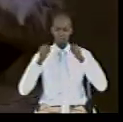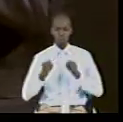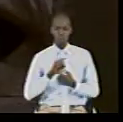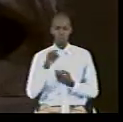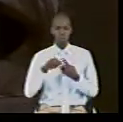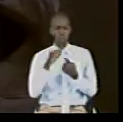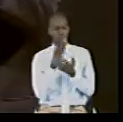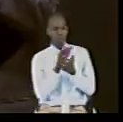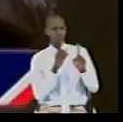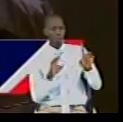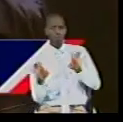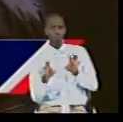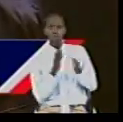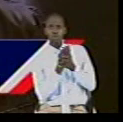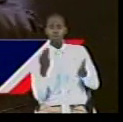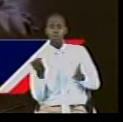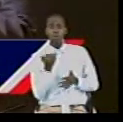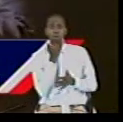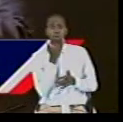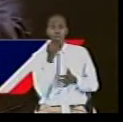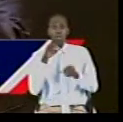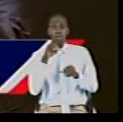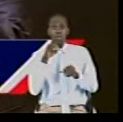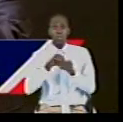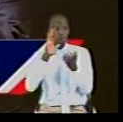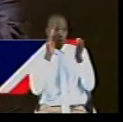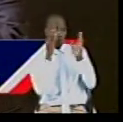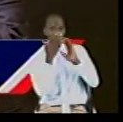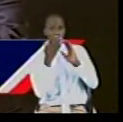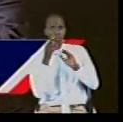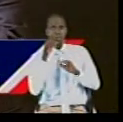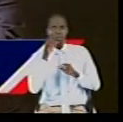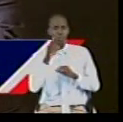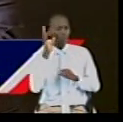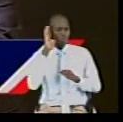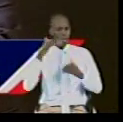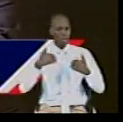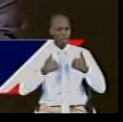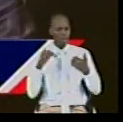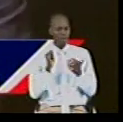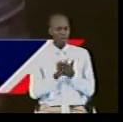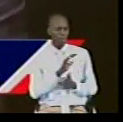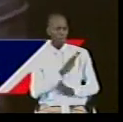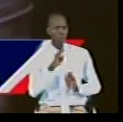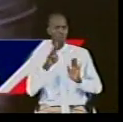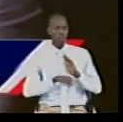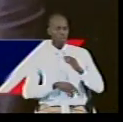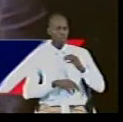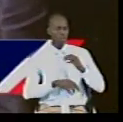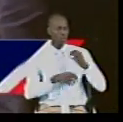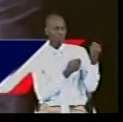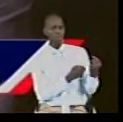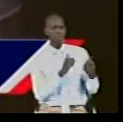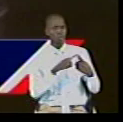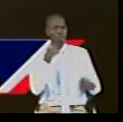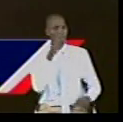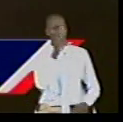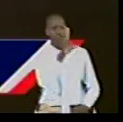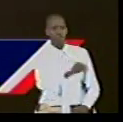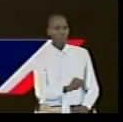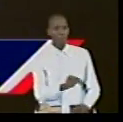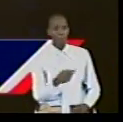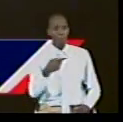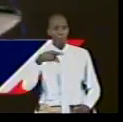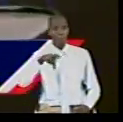wrong in your presence, you have the boldness, you have the courage to say, no, Peter,